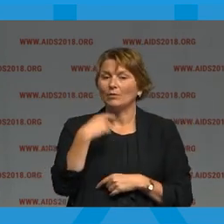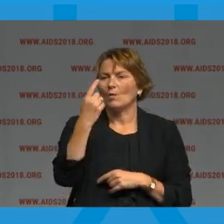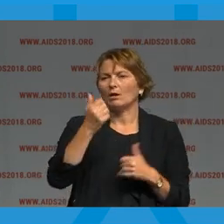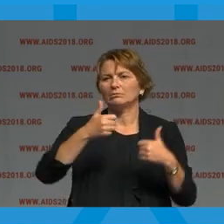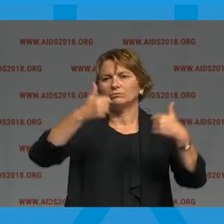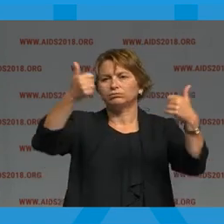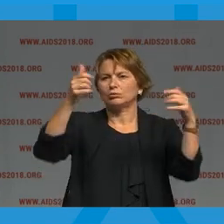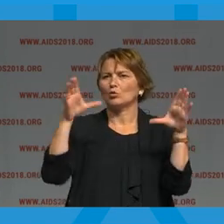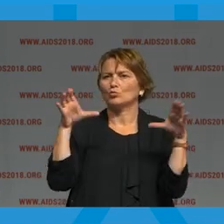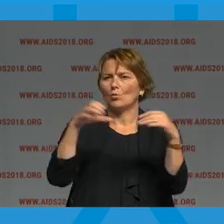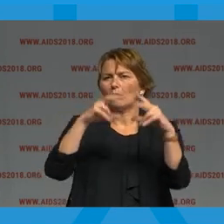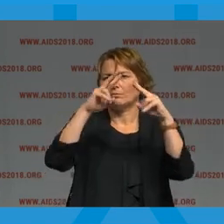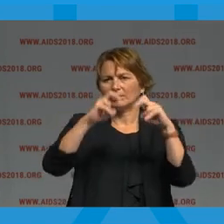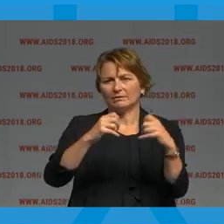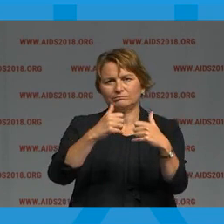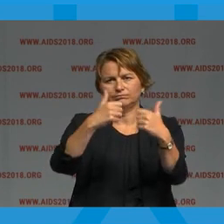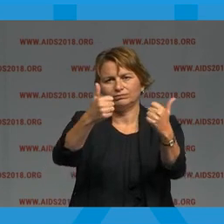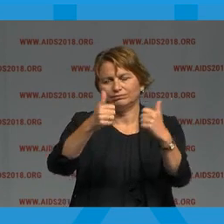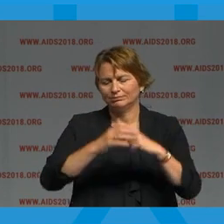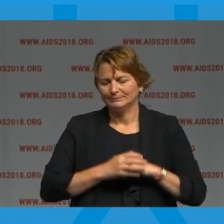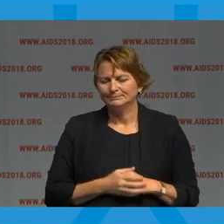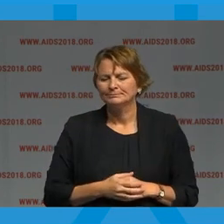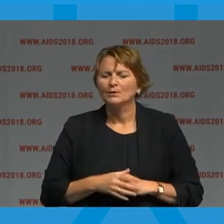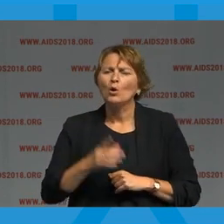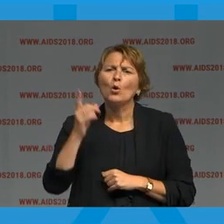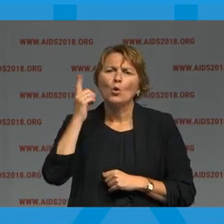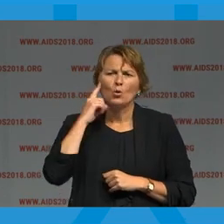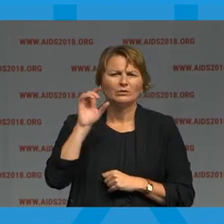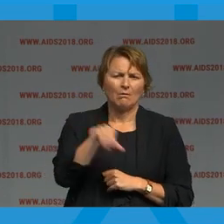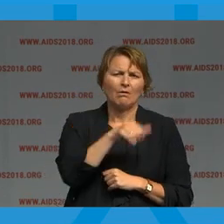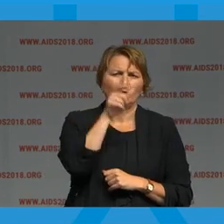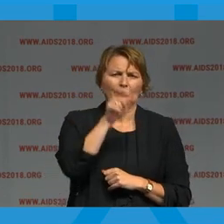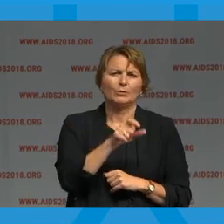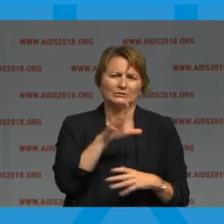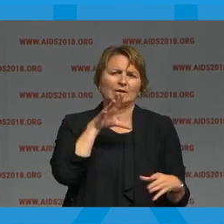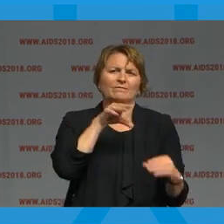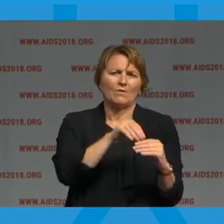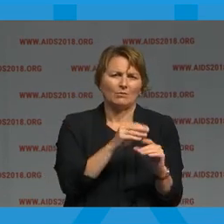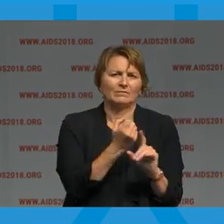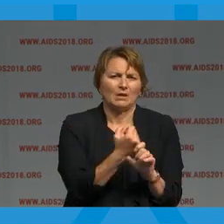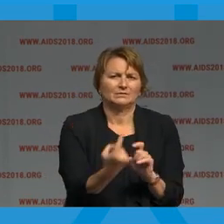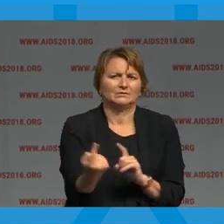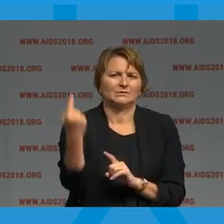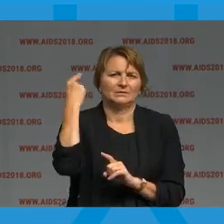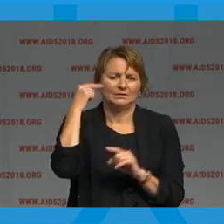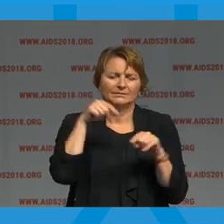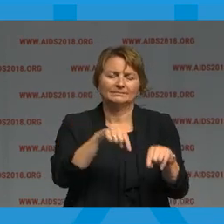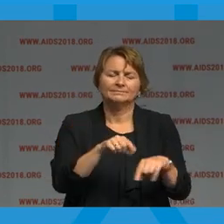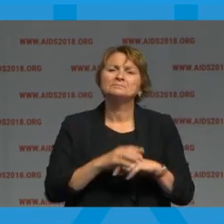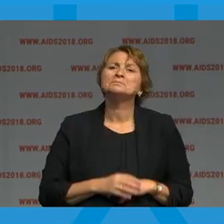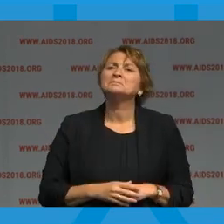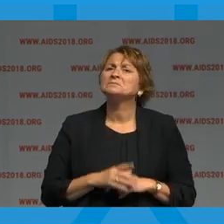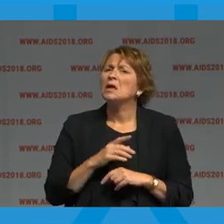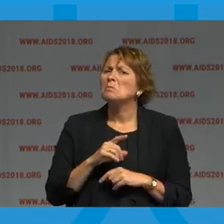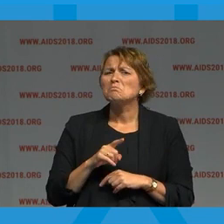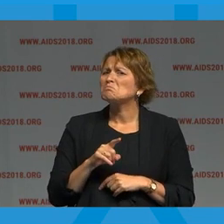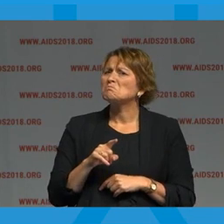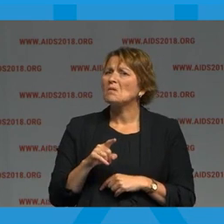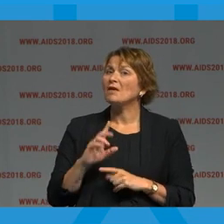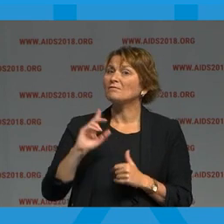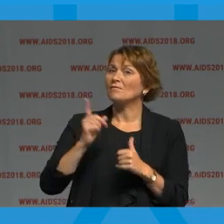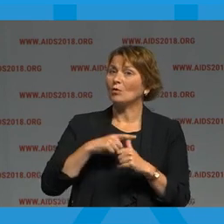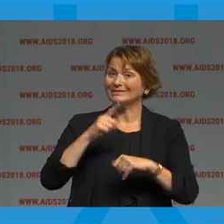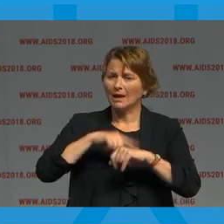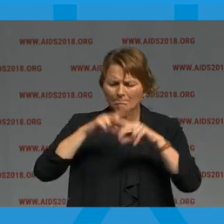and we heard from Rebecca Sacha at IAS last year that really they didn't found initially any